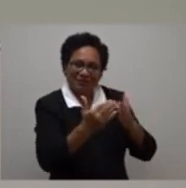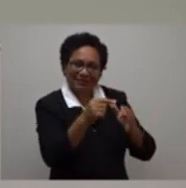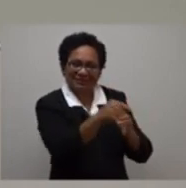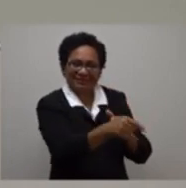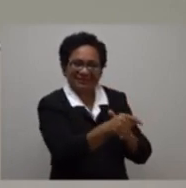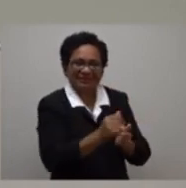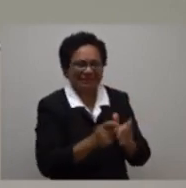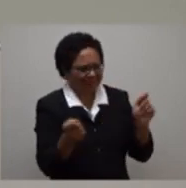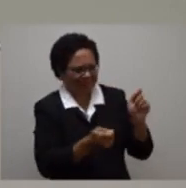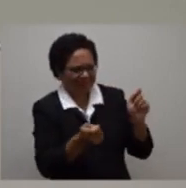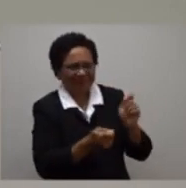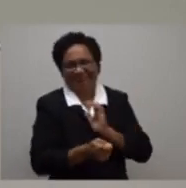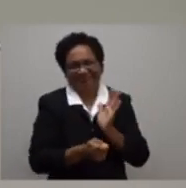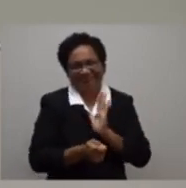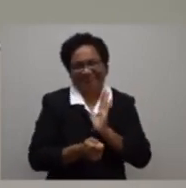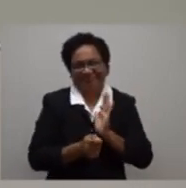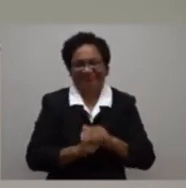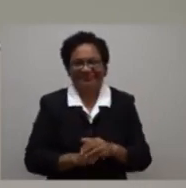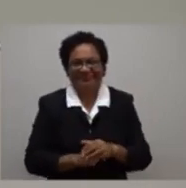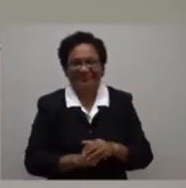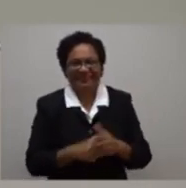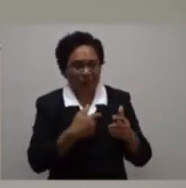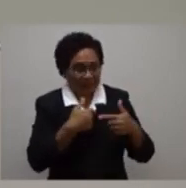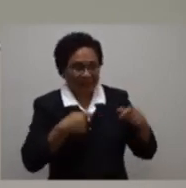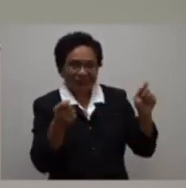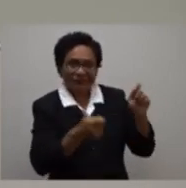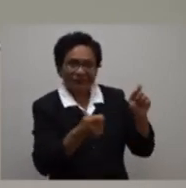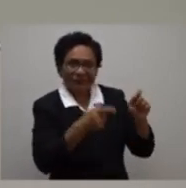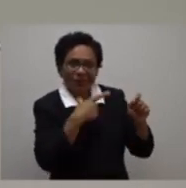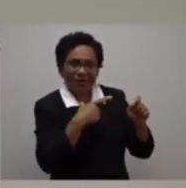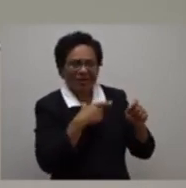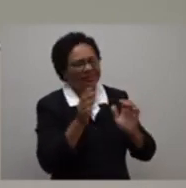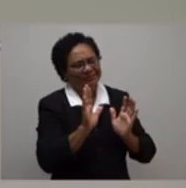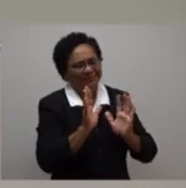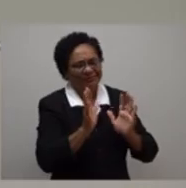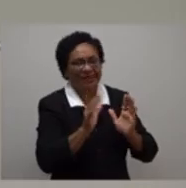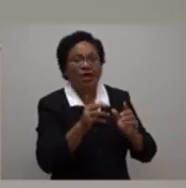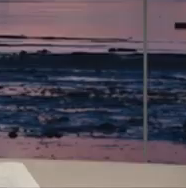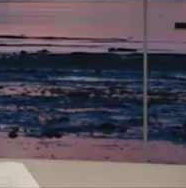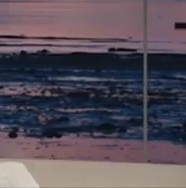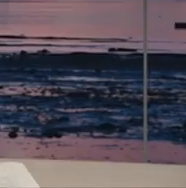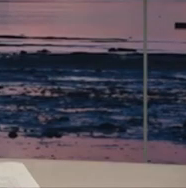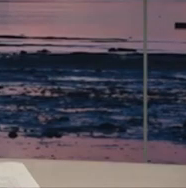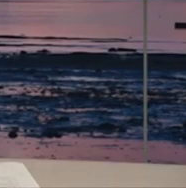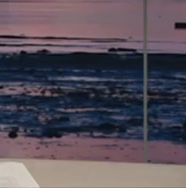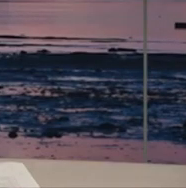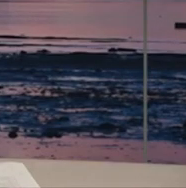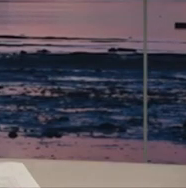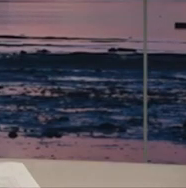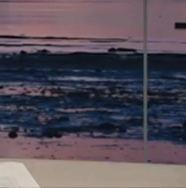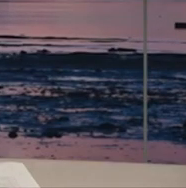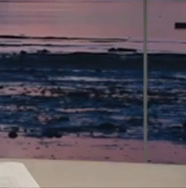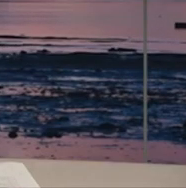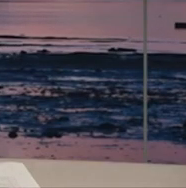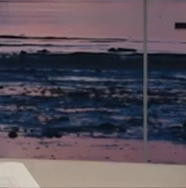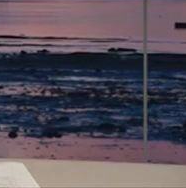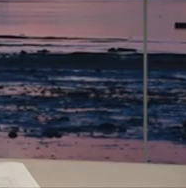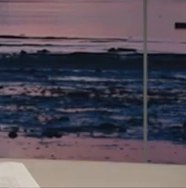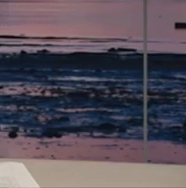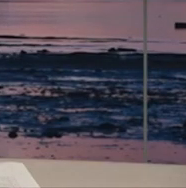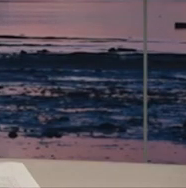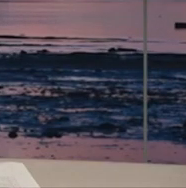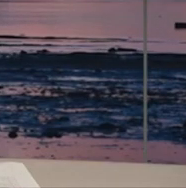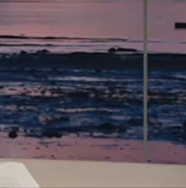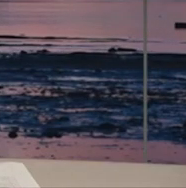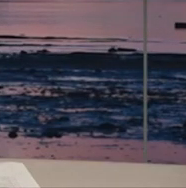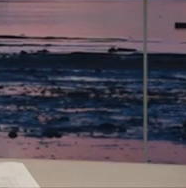not a punitive measure or penalty for their action or the response. The Ministry of Health has